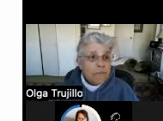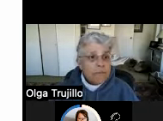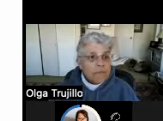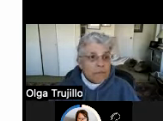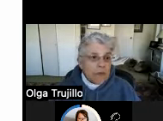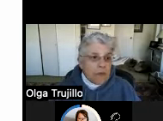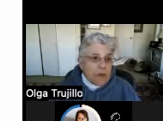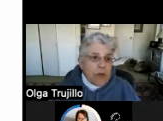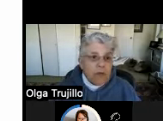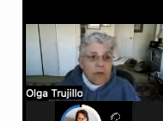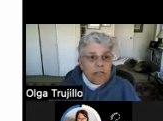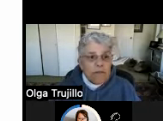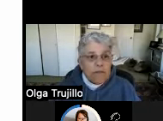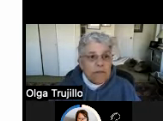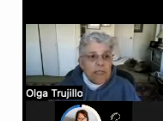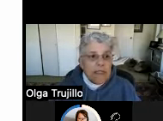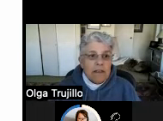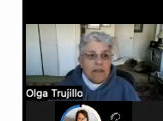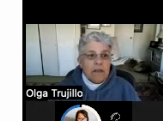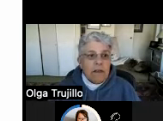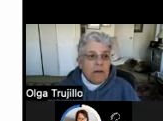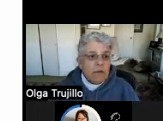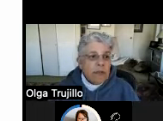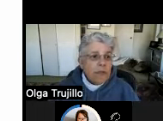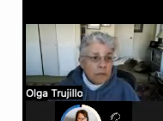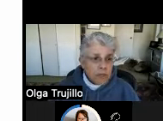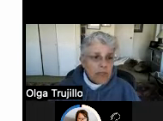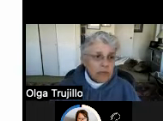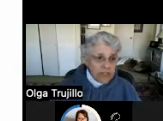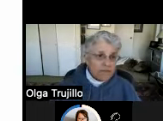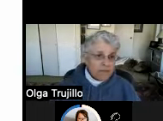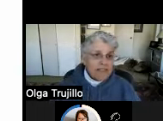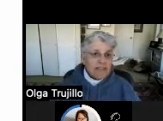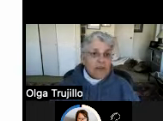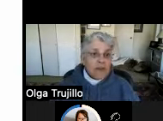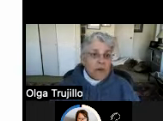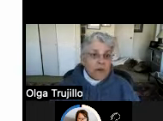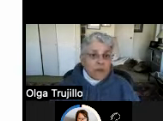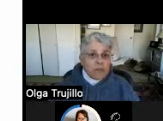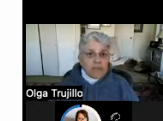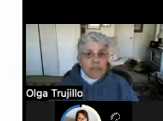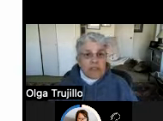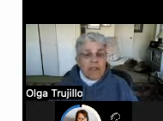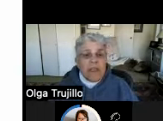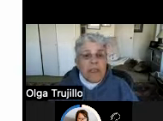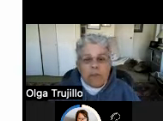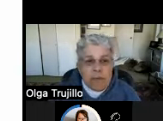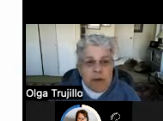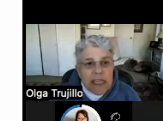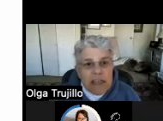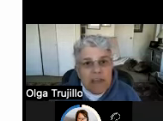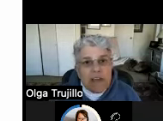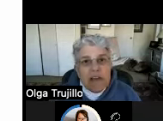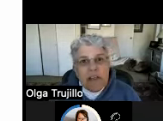you? What do you need for me? What do you need for me to know as we proceed? So